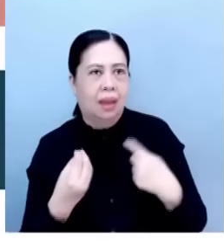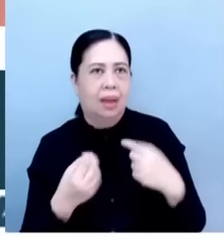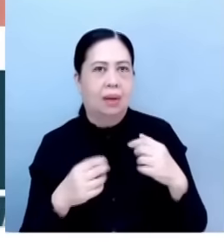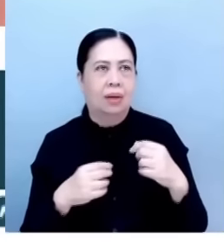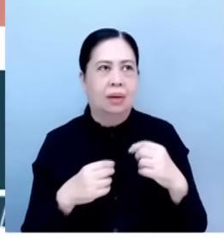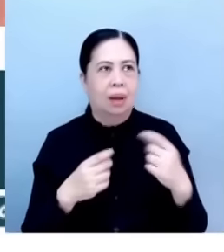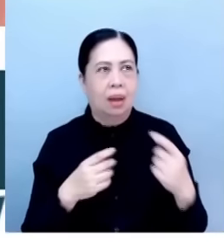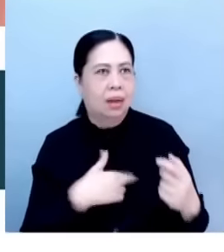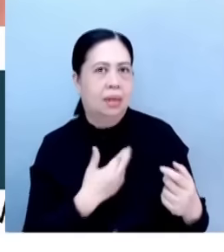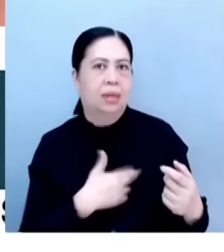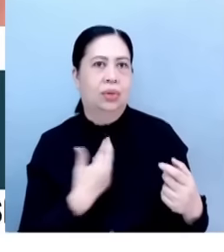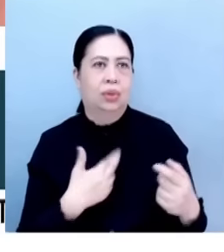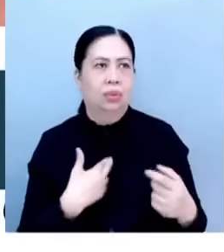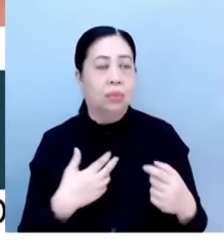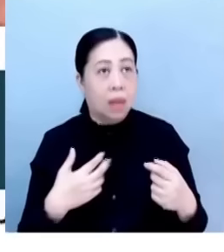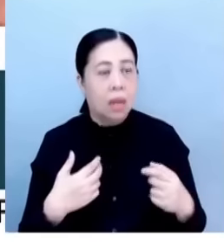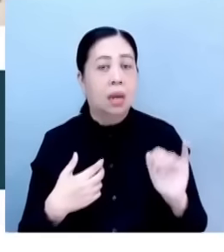So